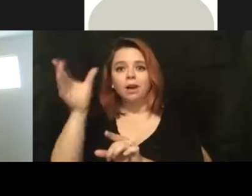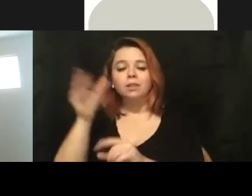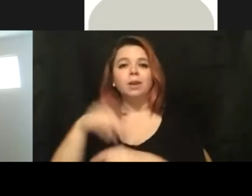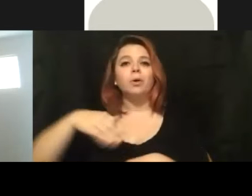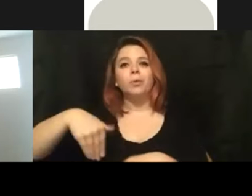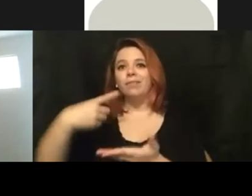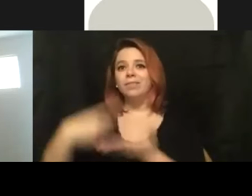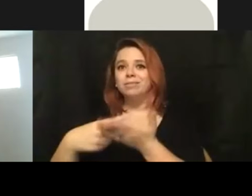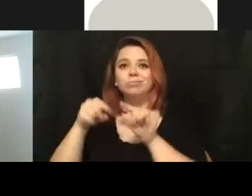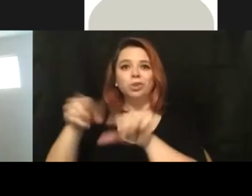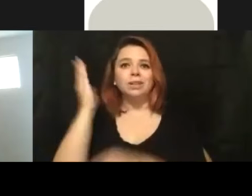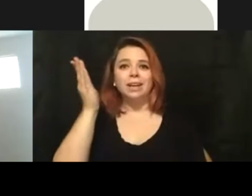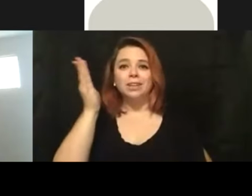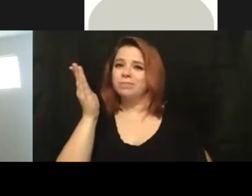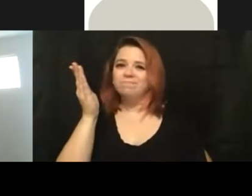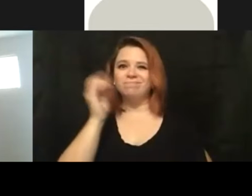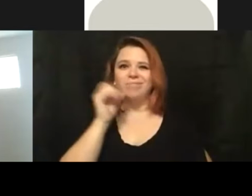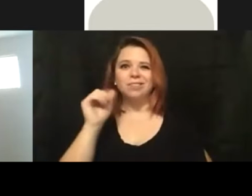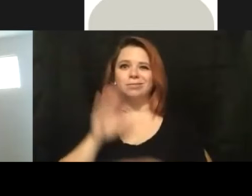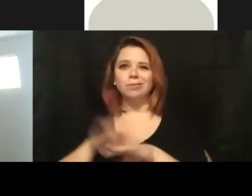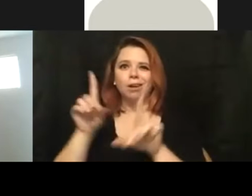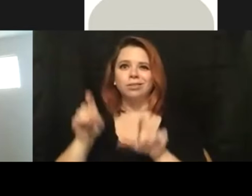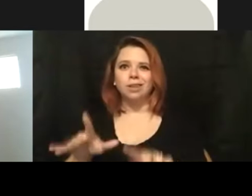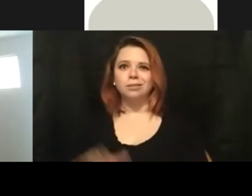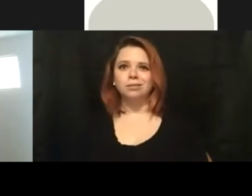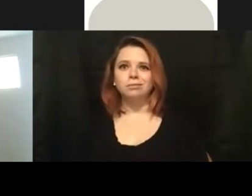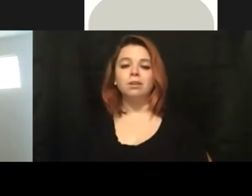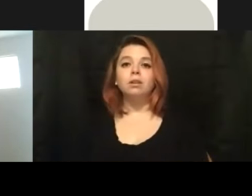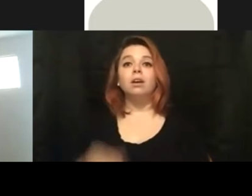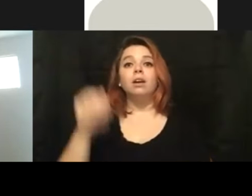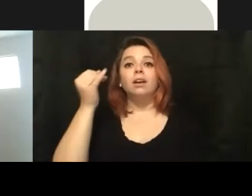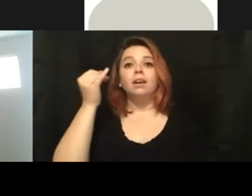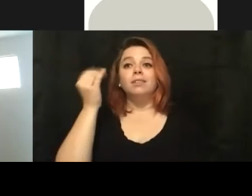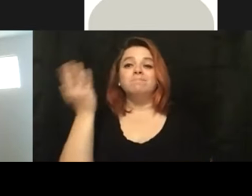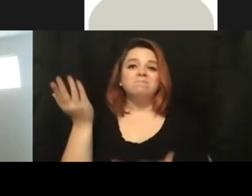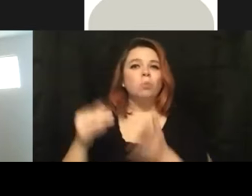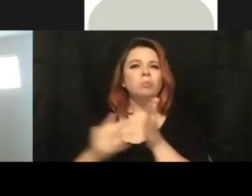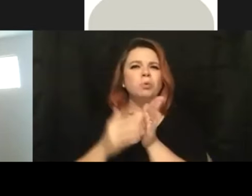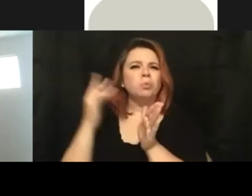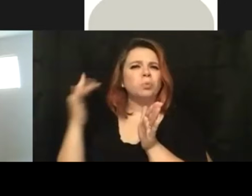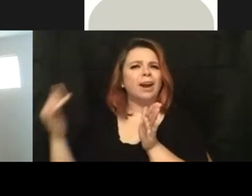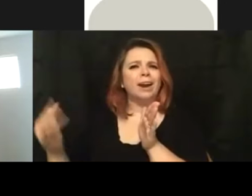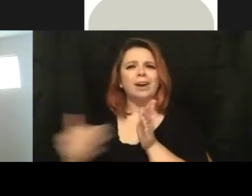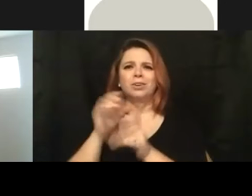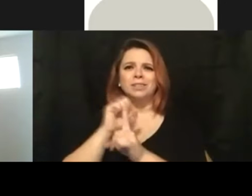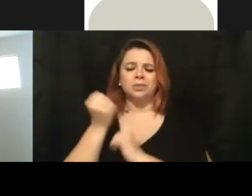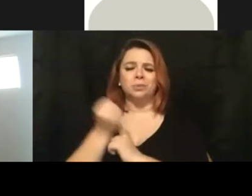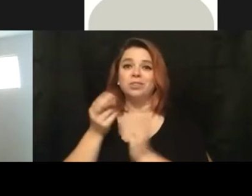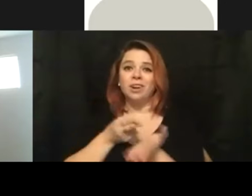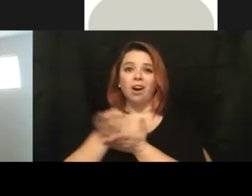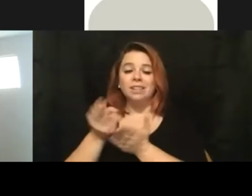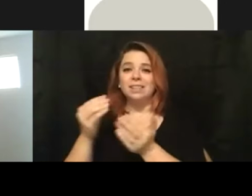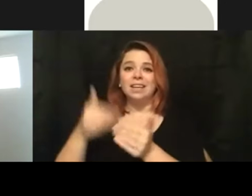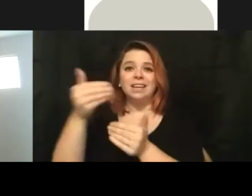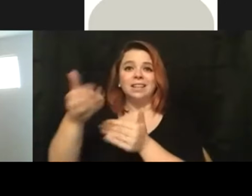lecture, it's not going to be on the test. In very rare instances, and I'll be honest, the next section, because of the way the holidays fell out, we're